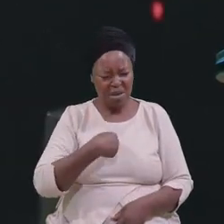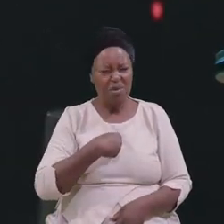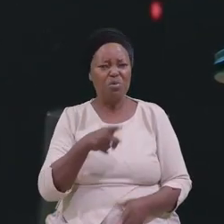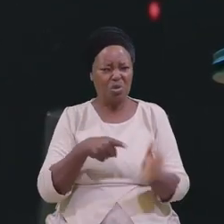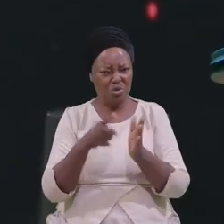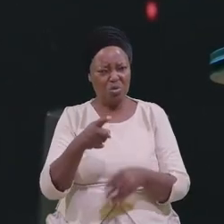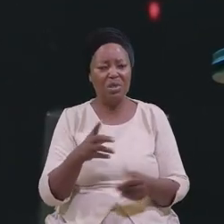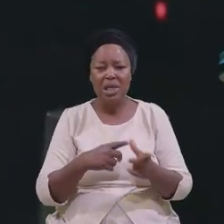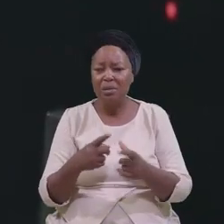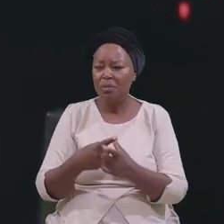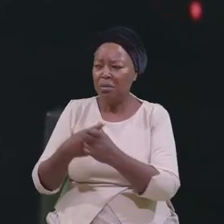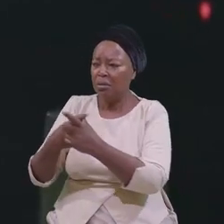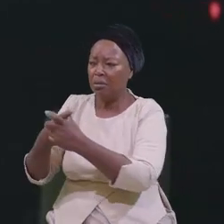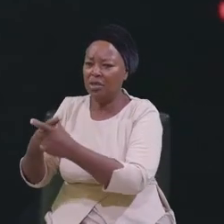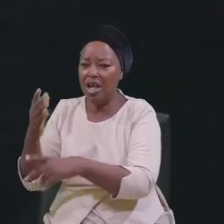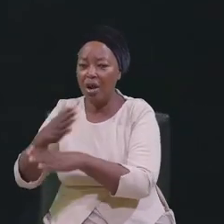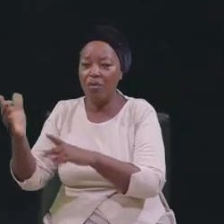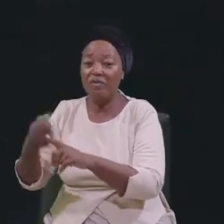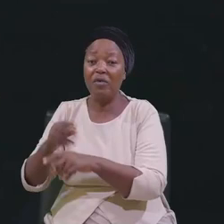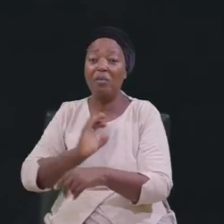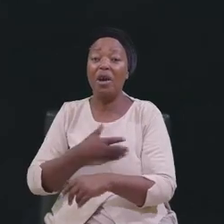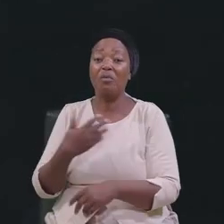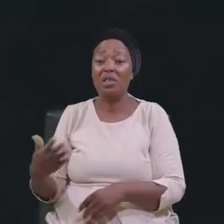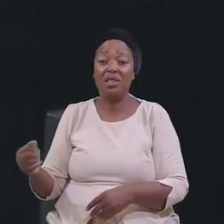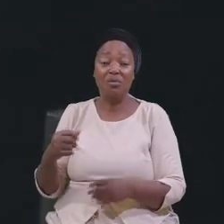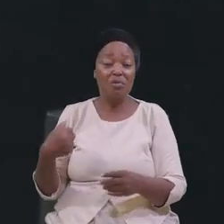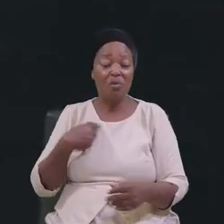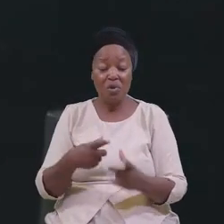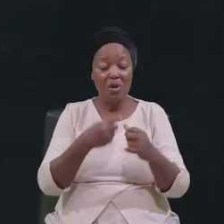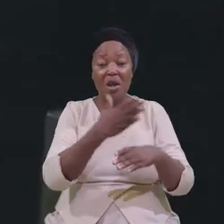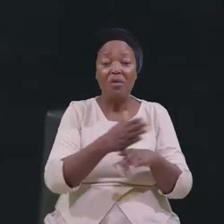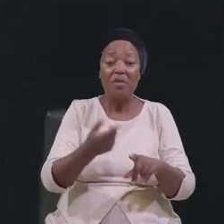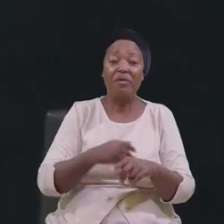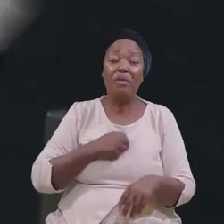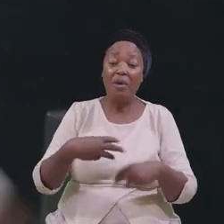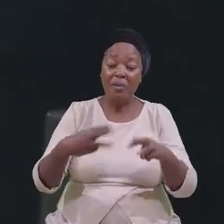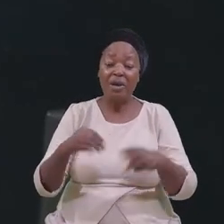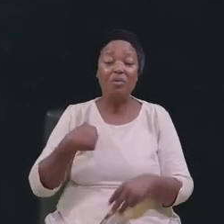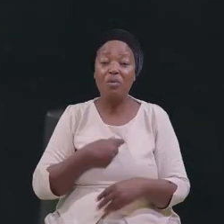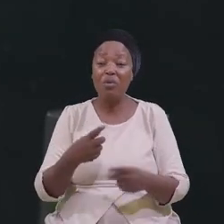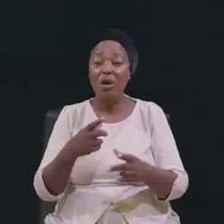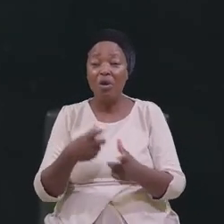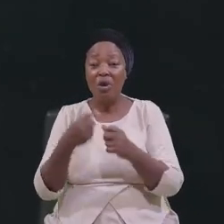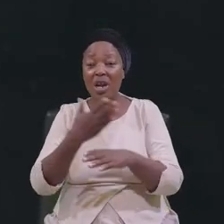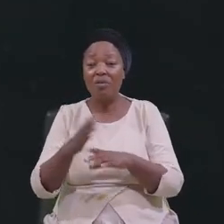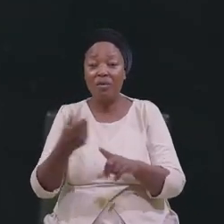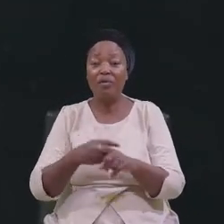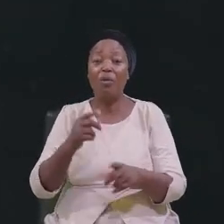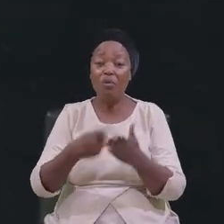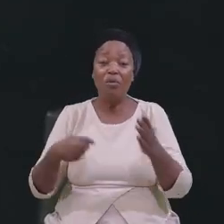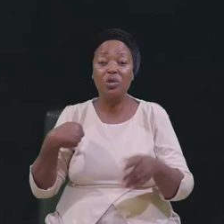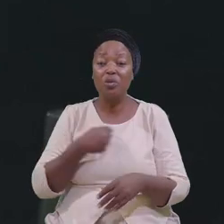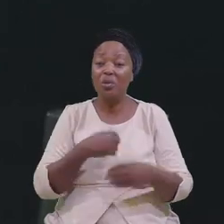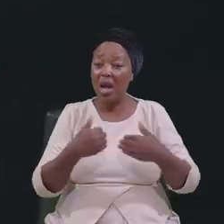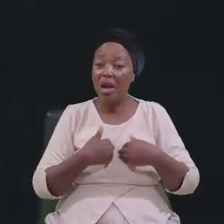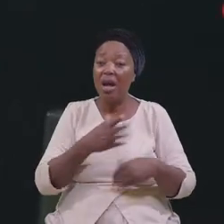we run away from our property, we run away from our market, we run away from our possession, we run away from